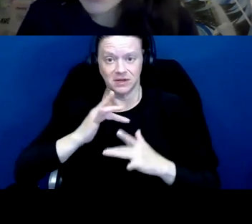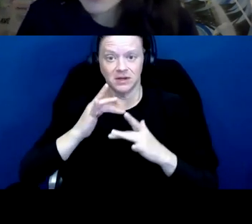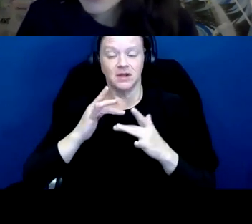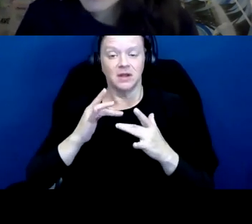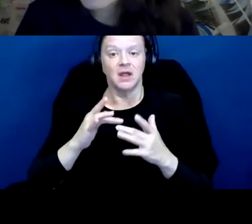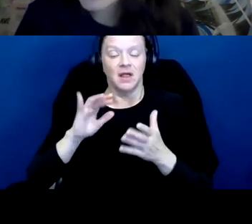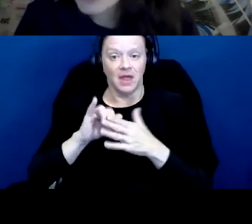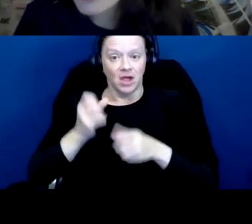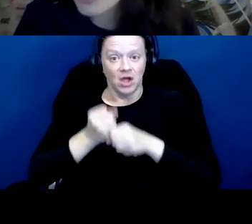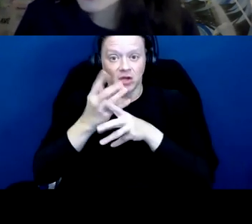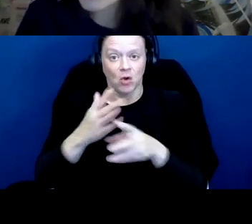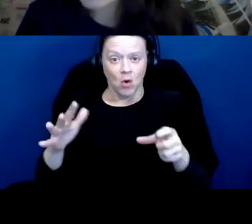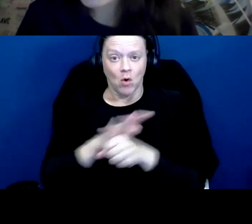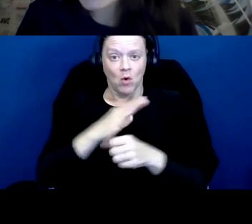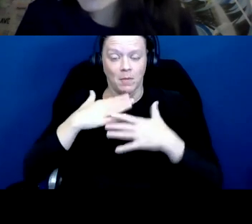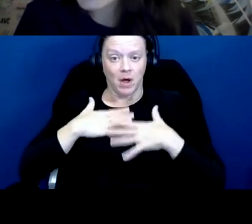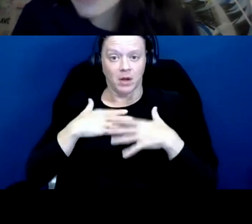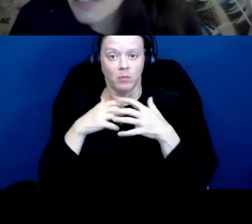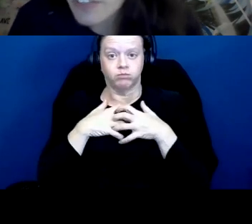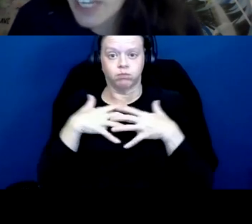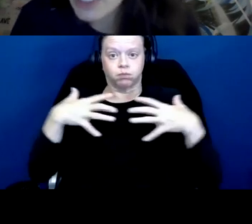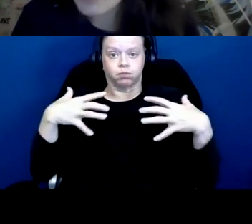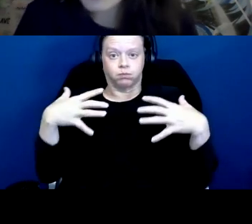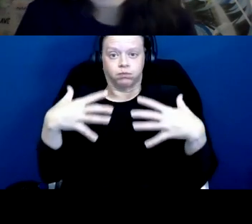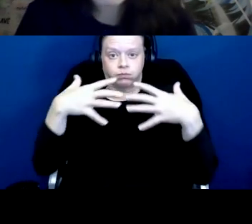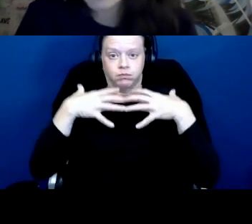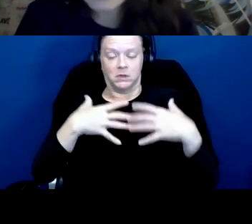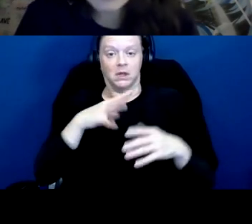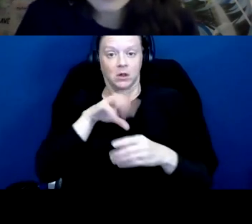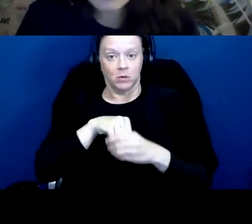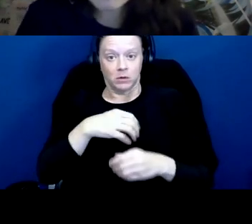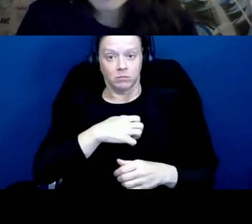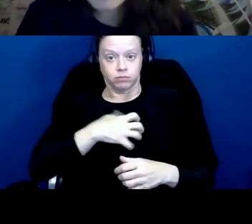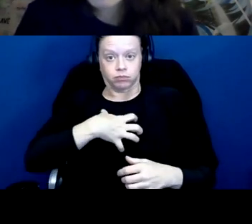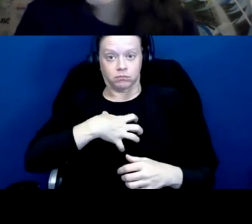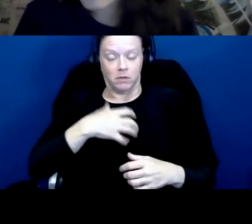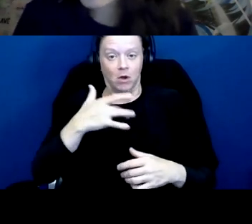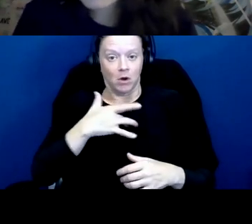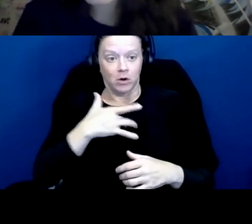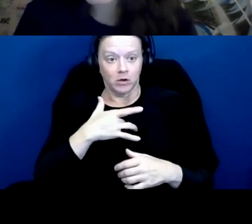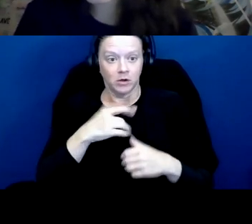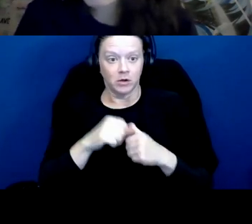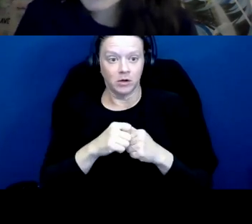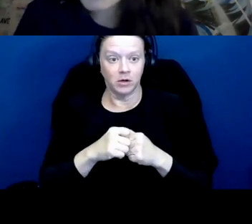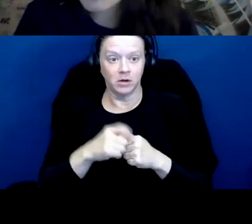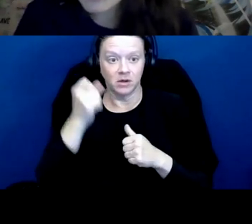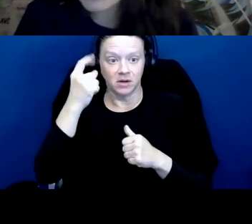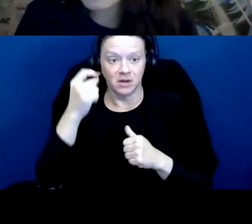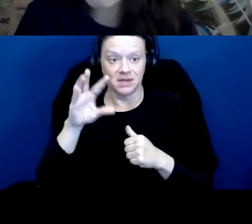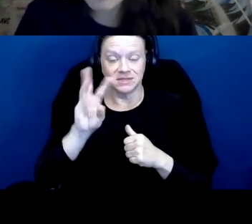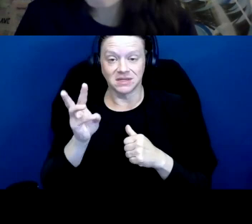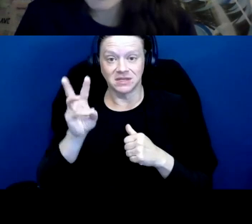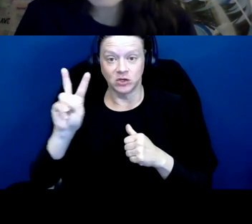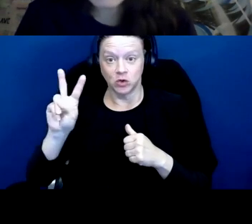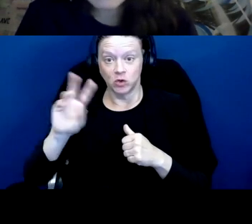heart, that causes children to need intensive care unit. Is very serious. Of note, 62% of cases